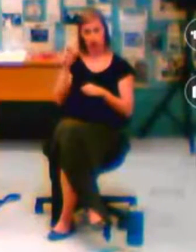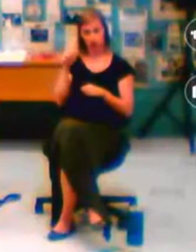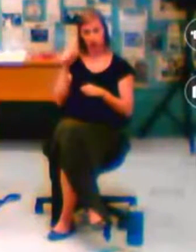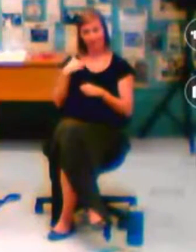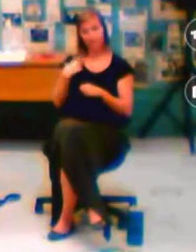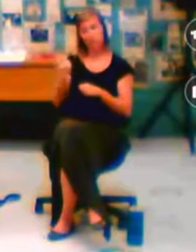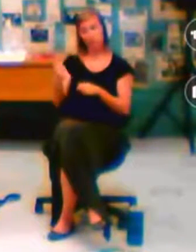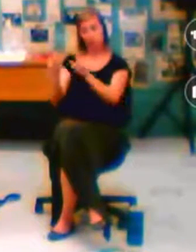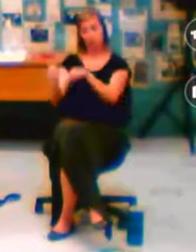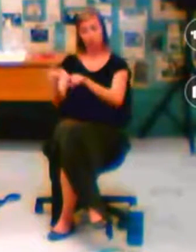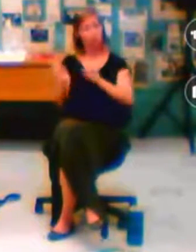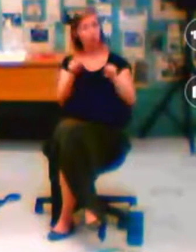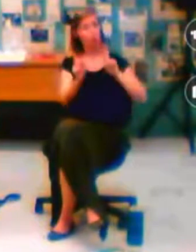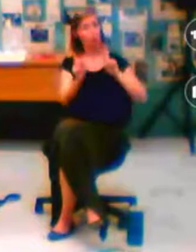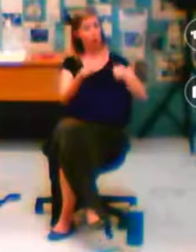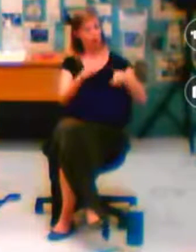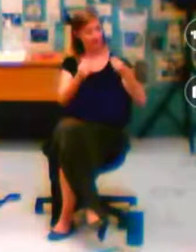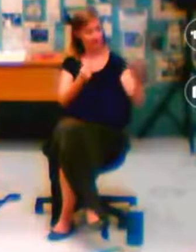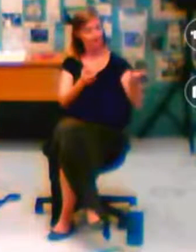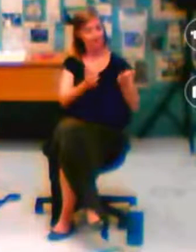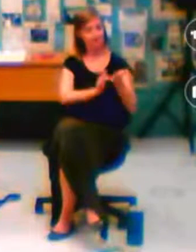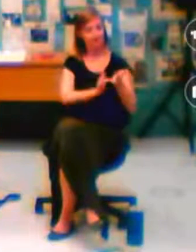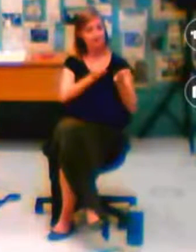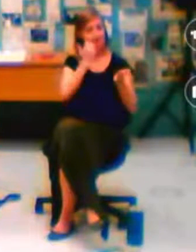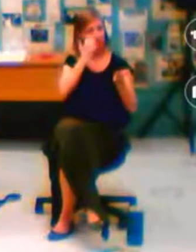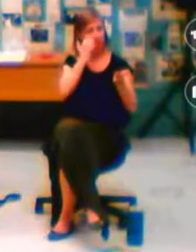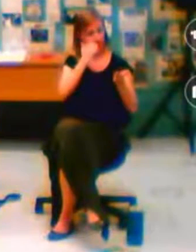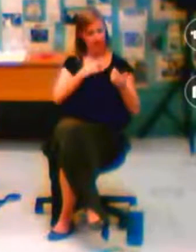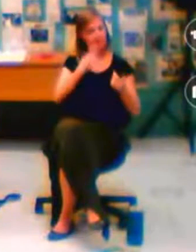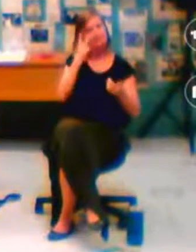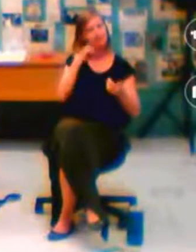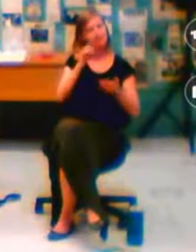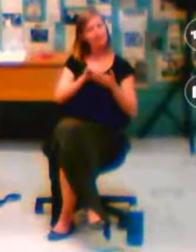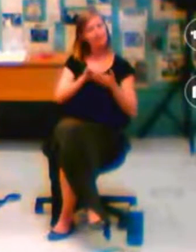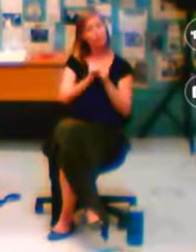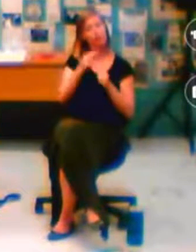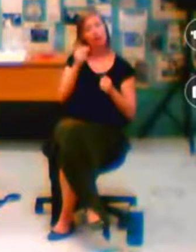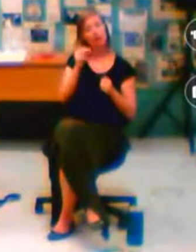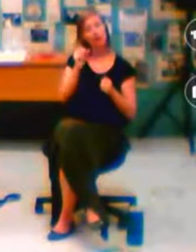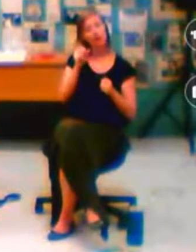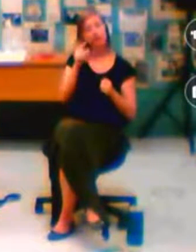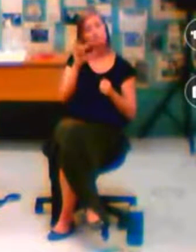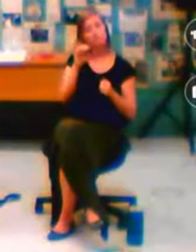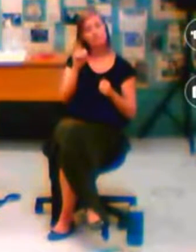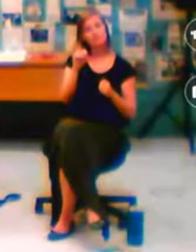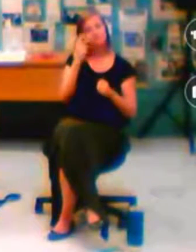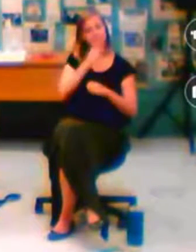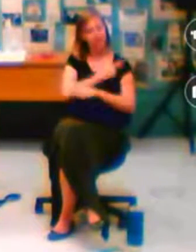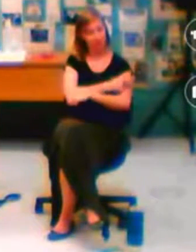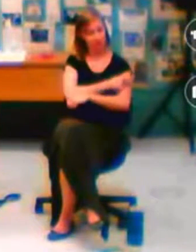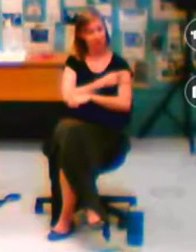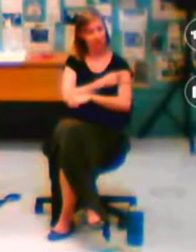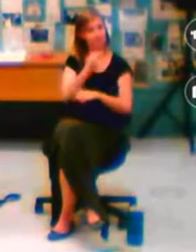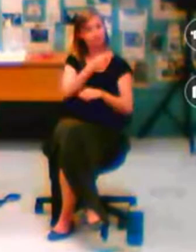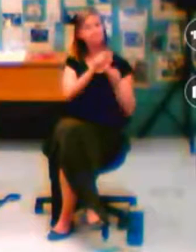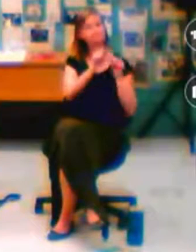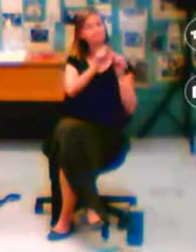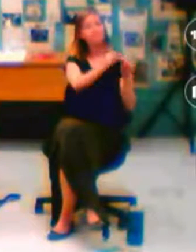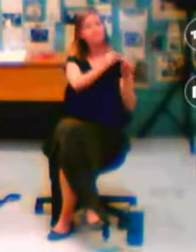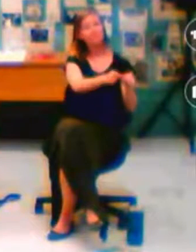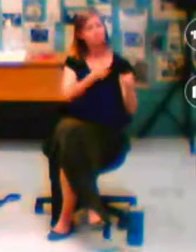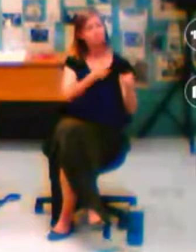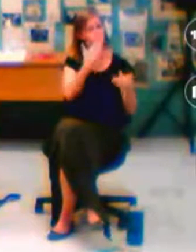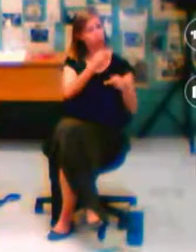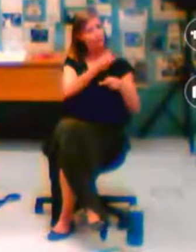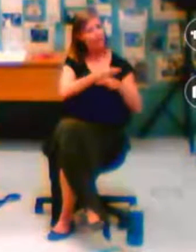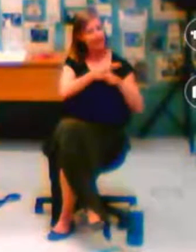services? You know, one of the examples that Atul Gawande used in his article, The Hot Spotter, was having someone go out and give